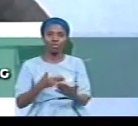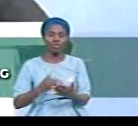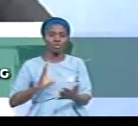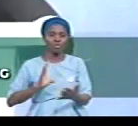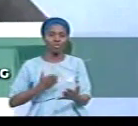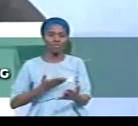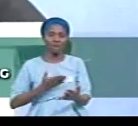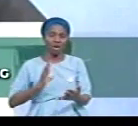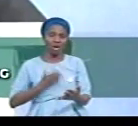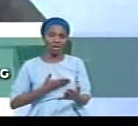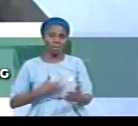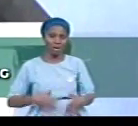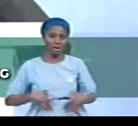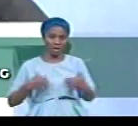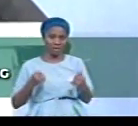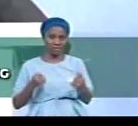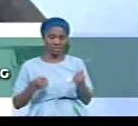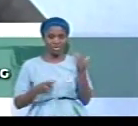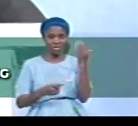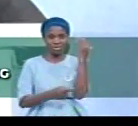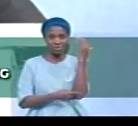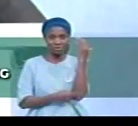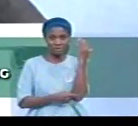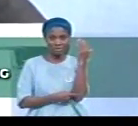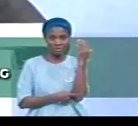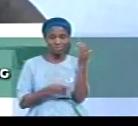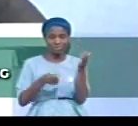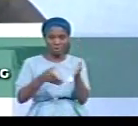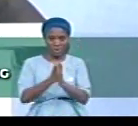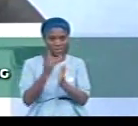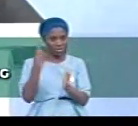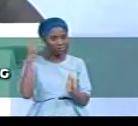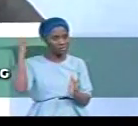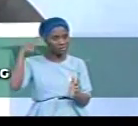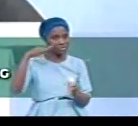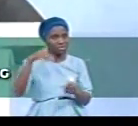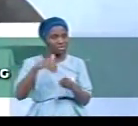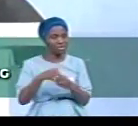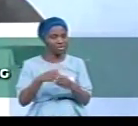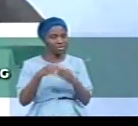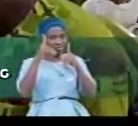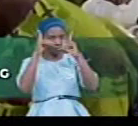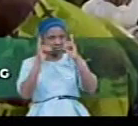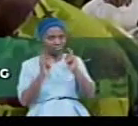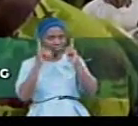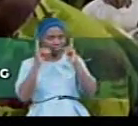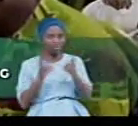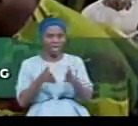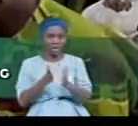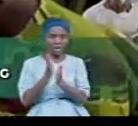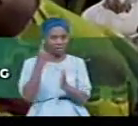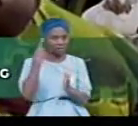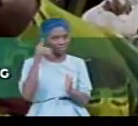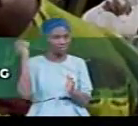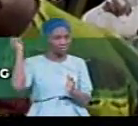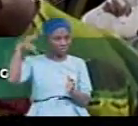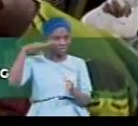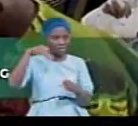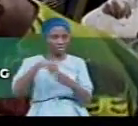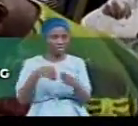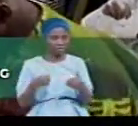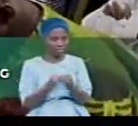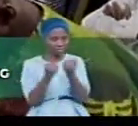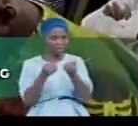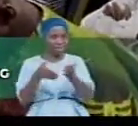In temptation, ask for grace. In trial, ask for grace. In challenges, ask